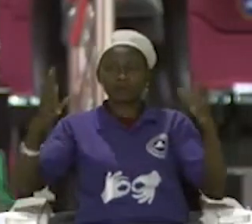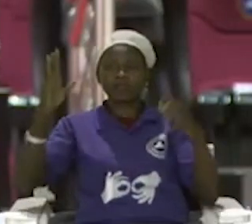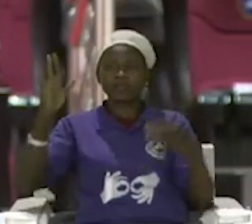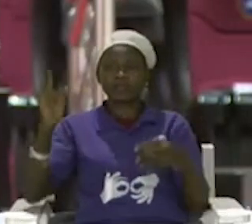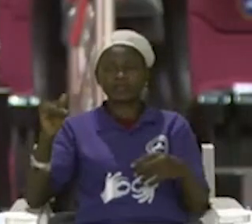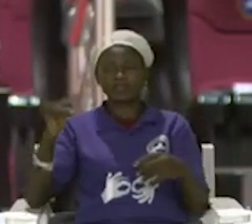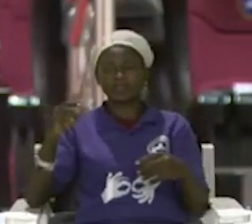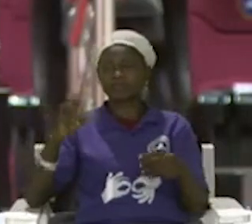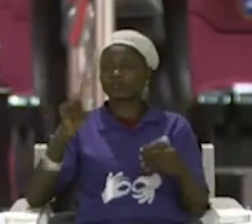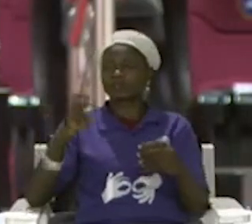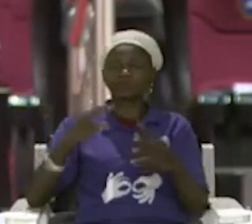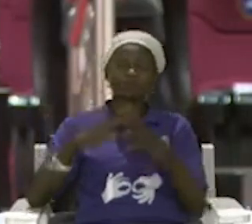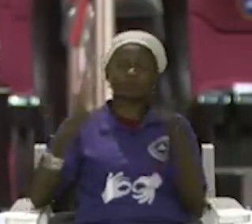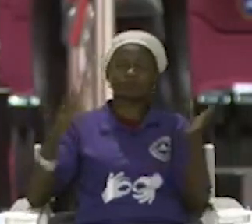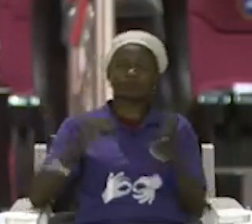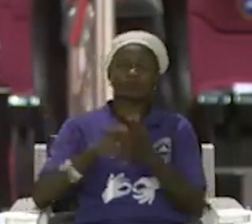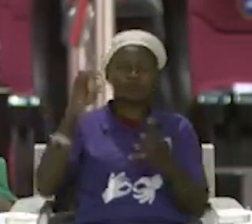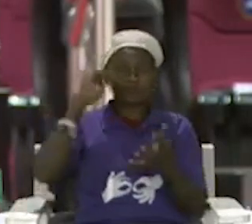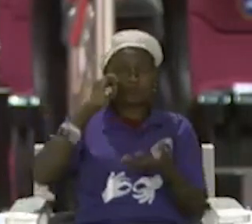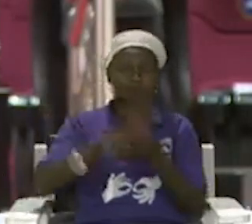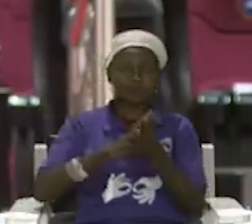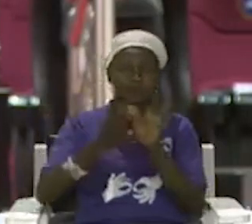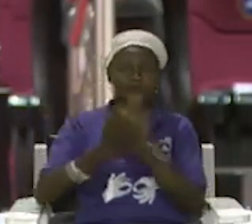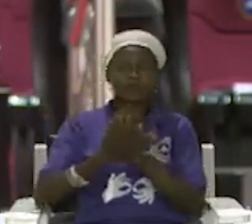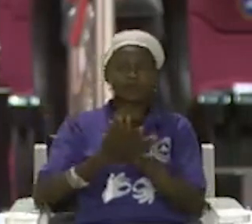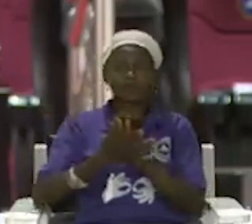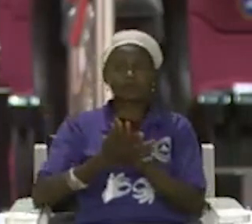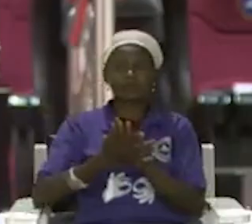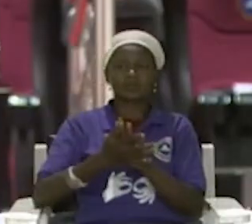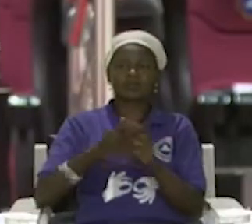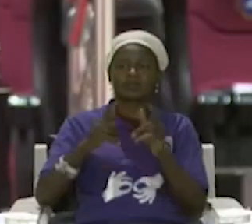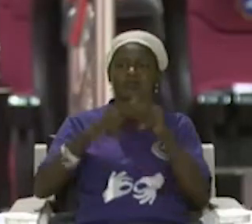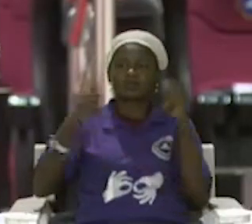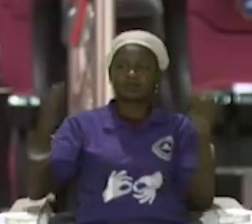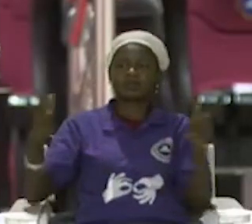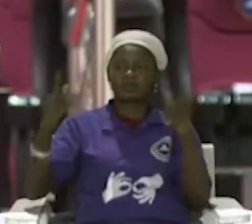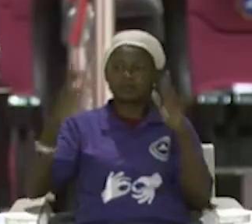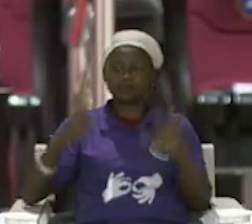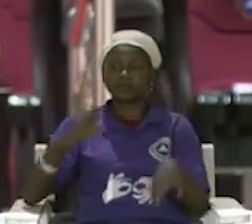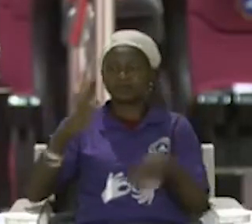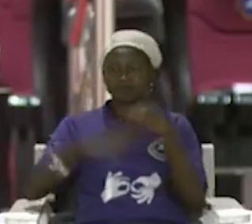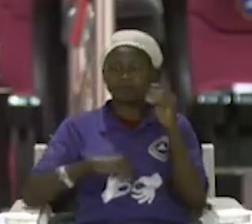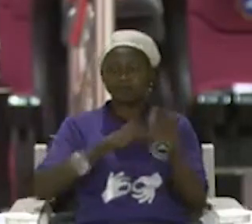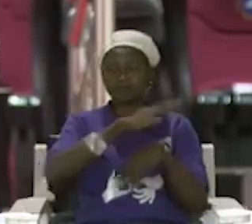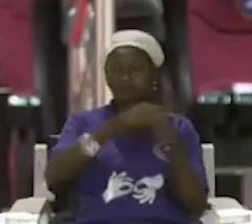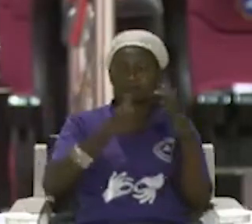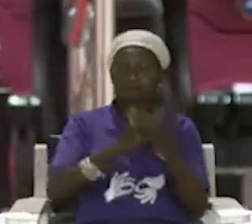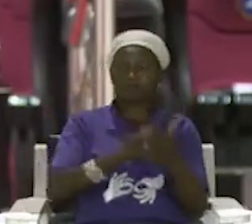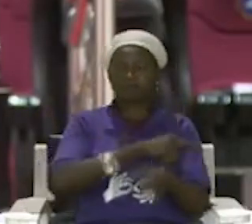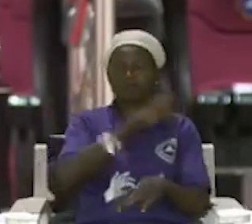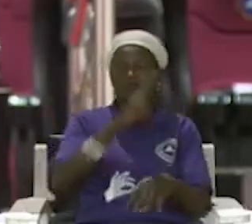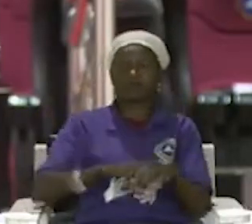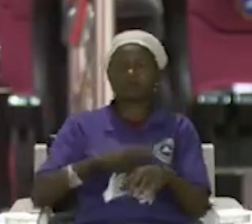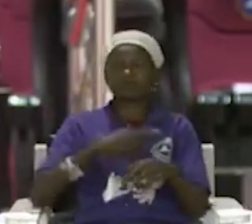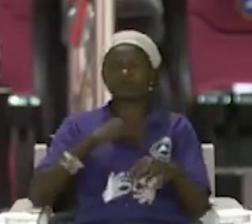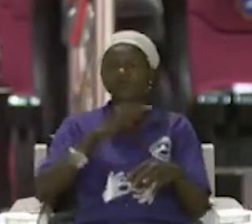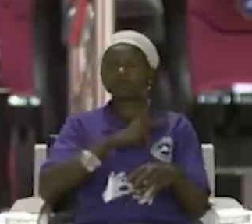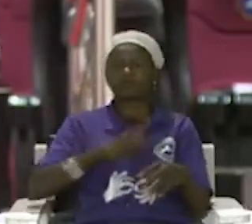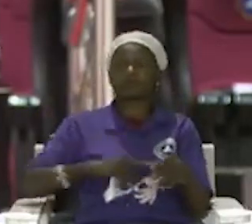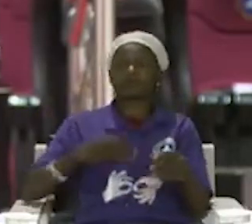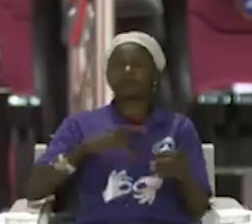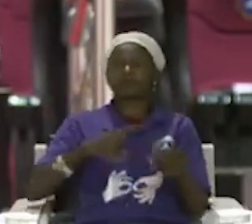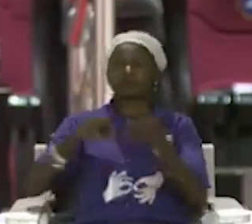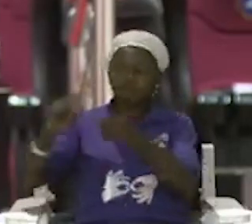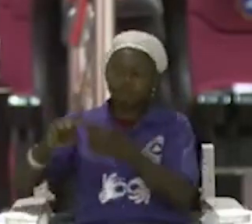So abundantly that it became greater than a whole nation. And the king had to come to him